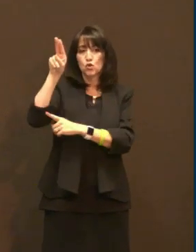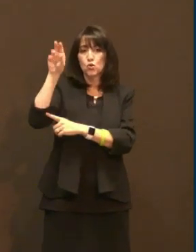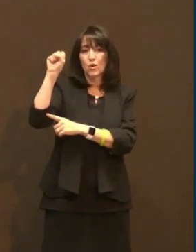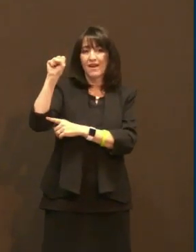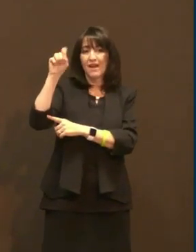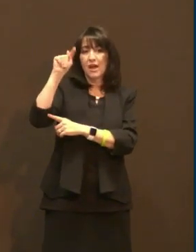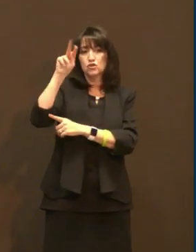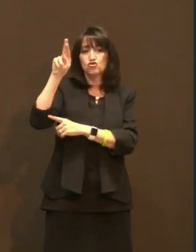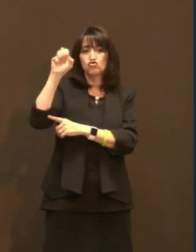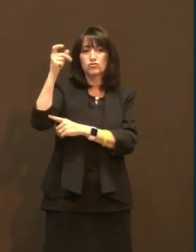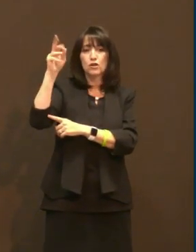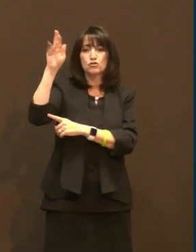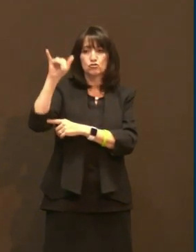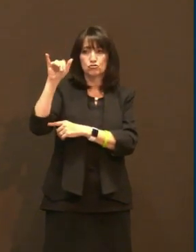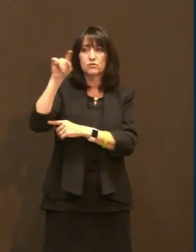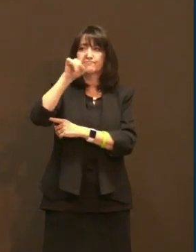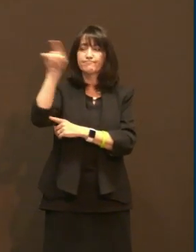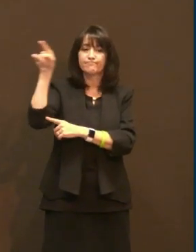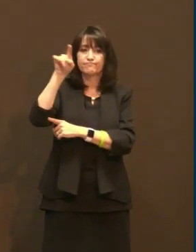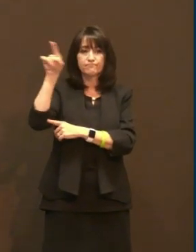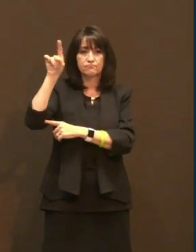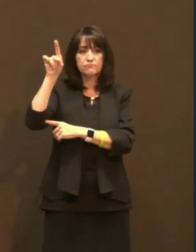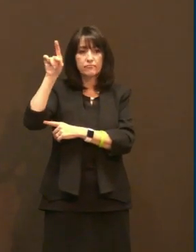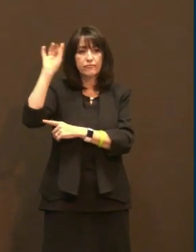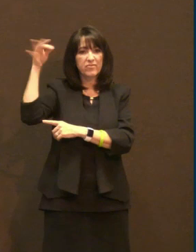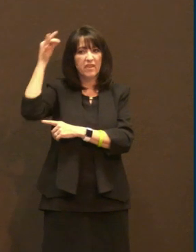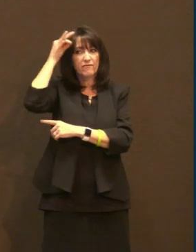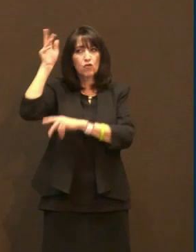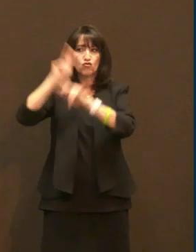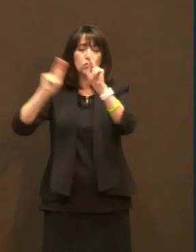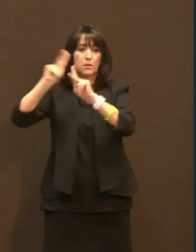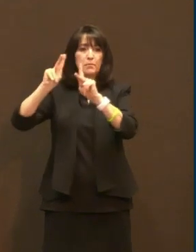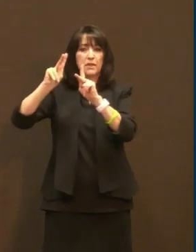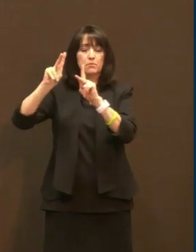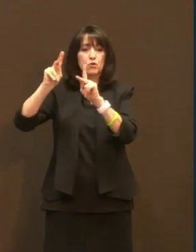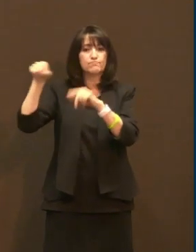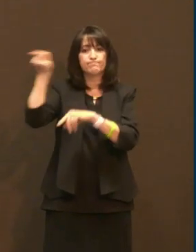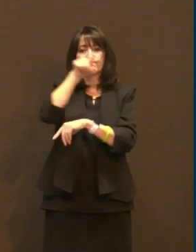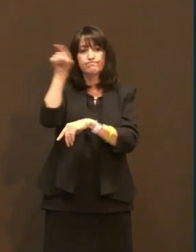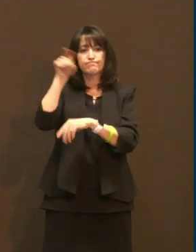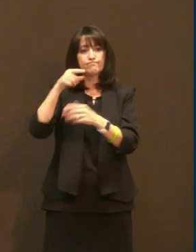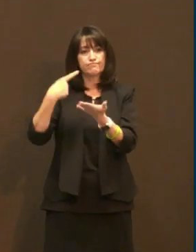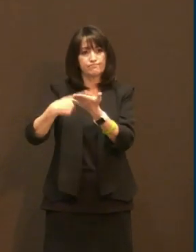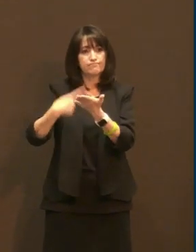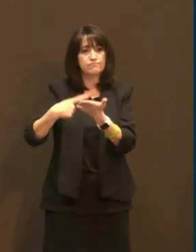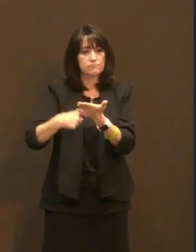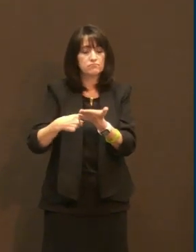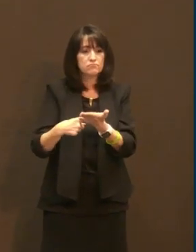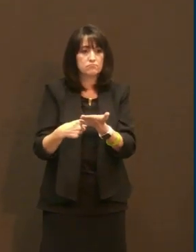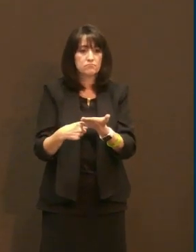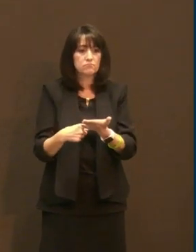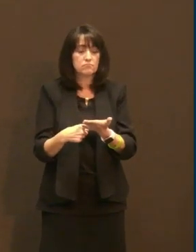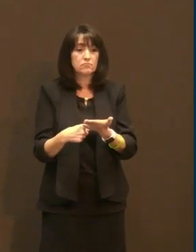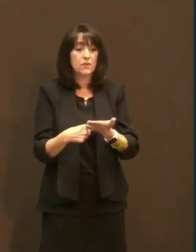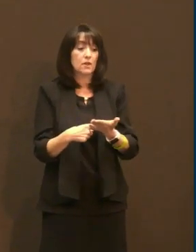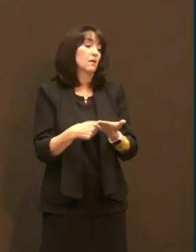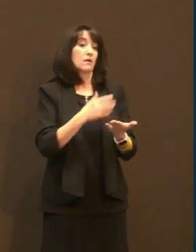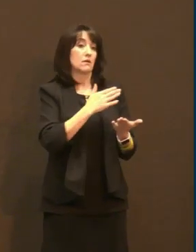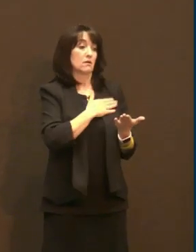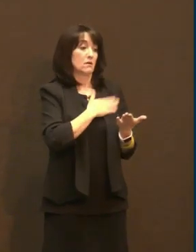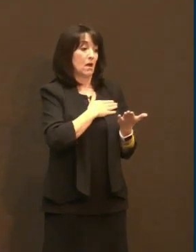Deputy Secretary there, and one of the reasons that you would want to do that, if you didn't replenish the fund in